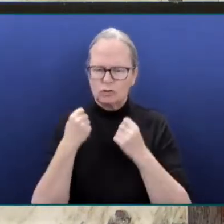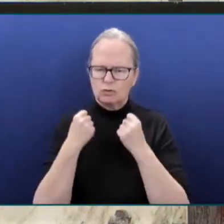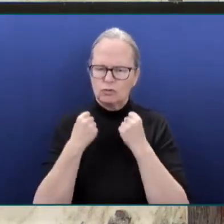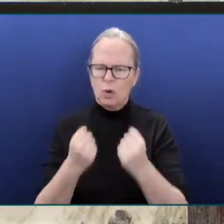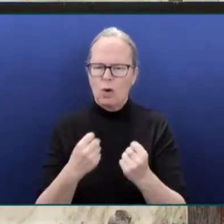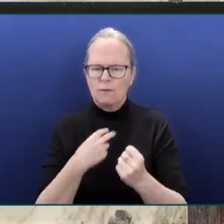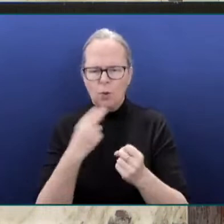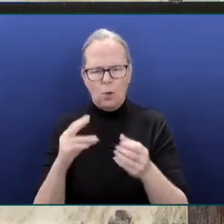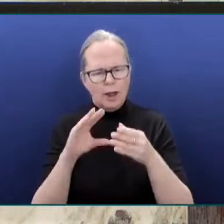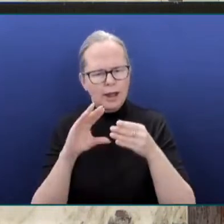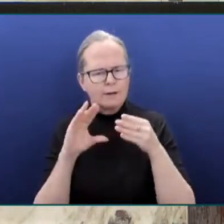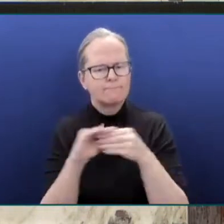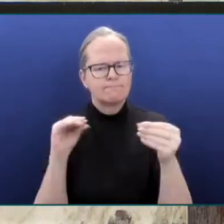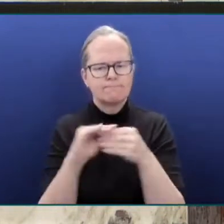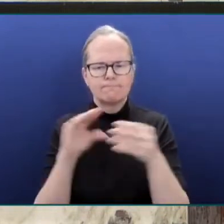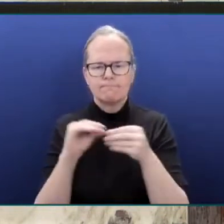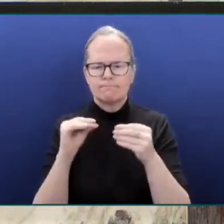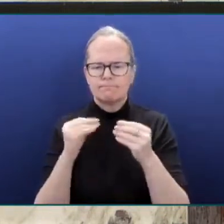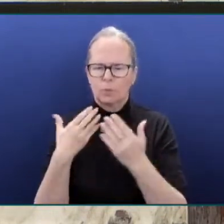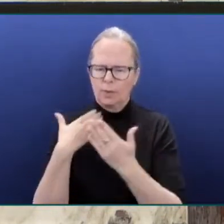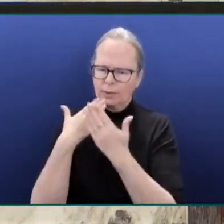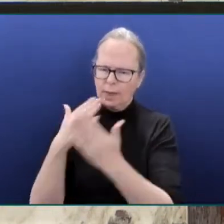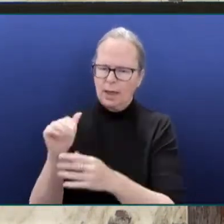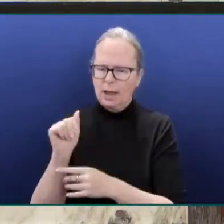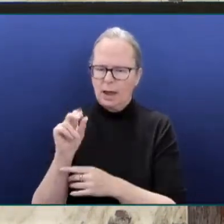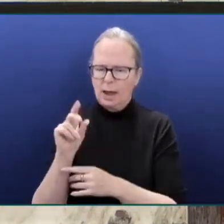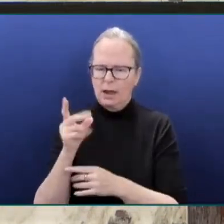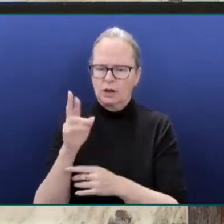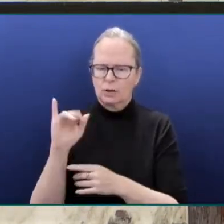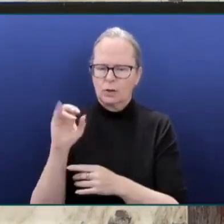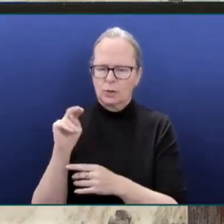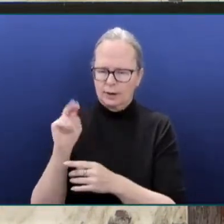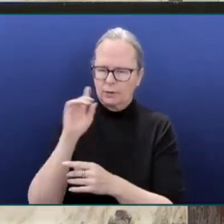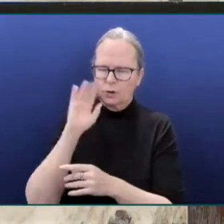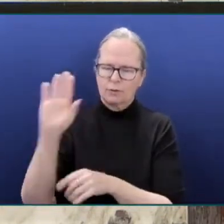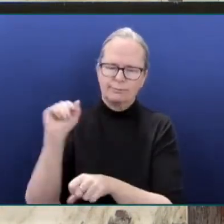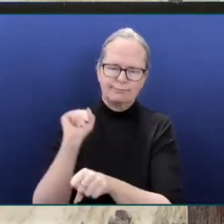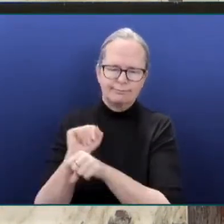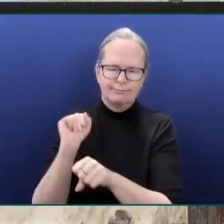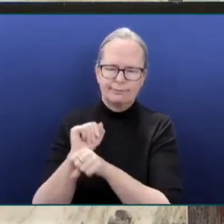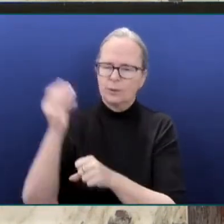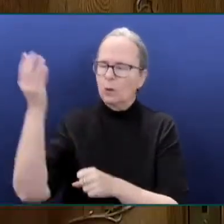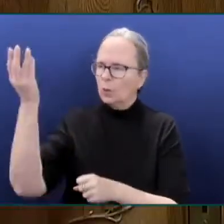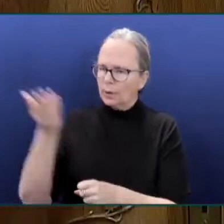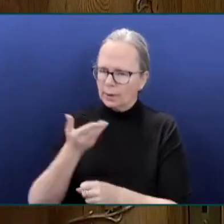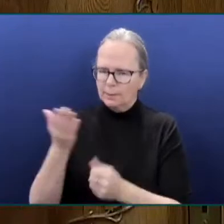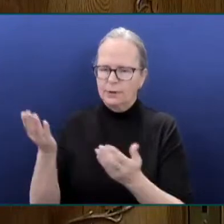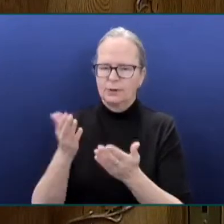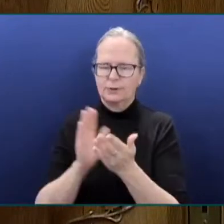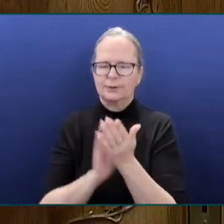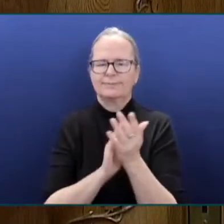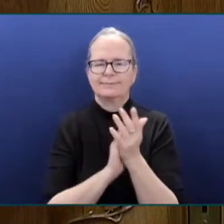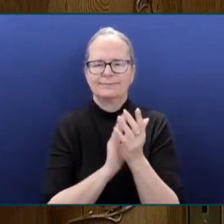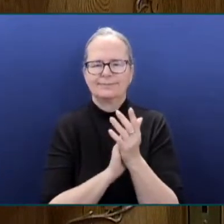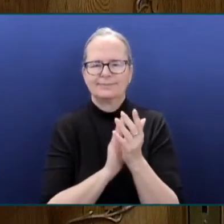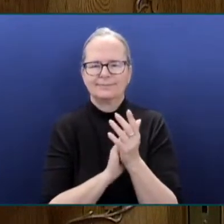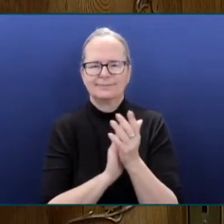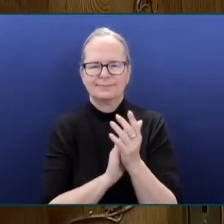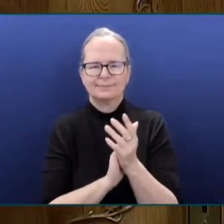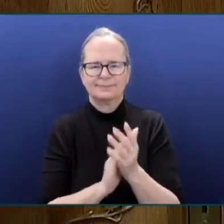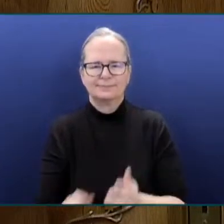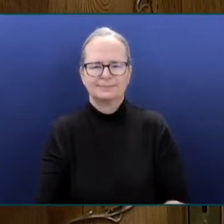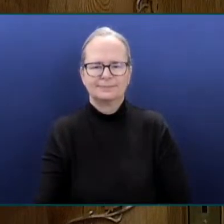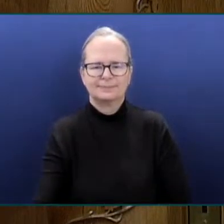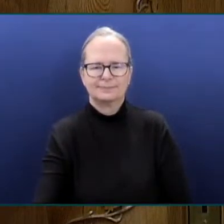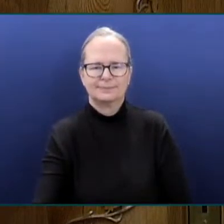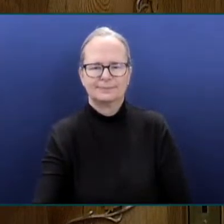work and really welcome them to this House. Member